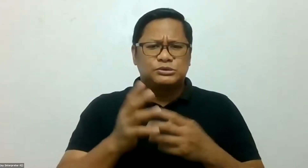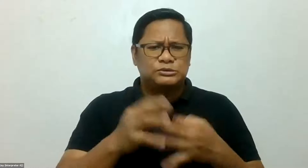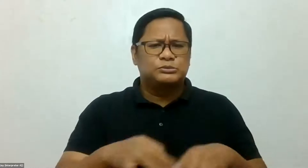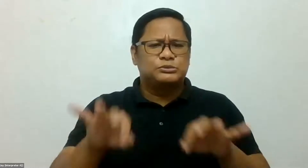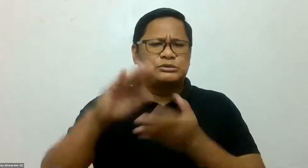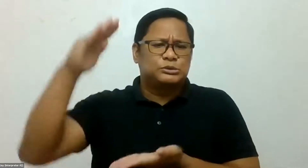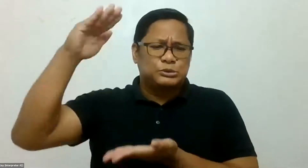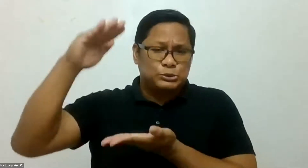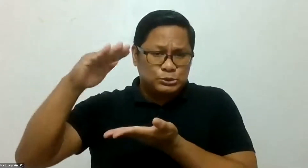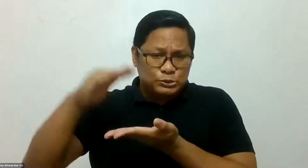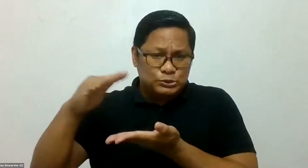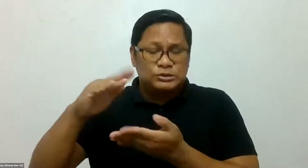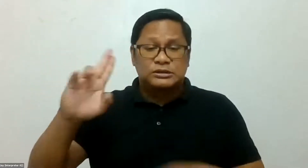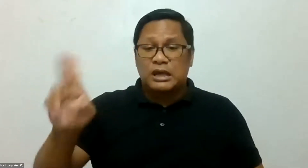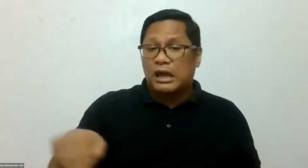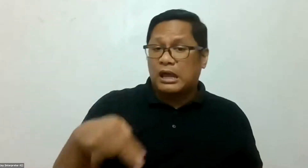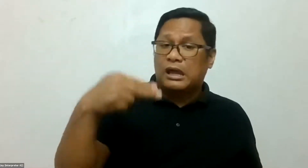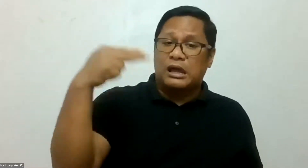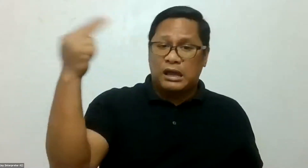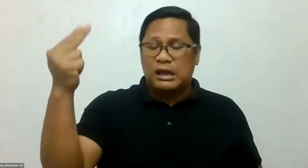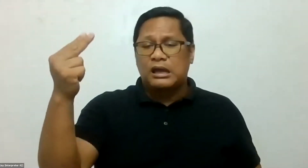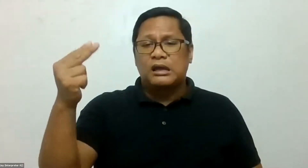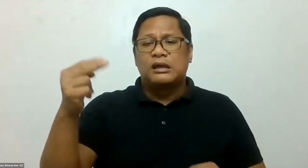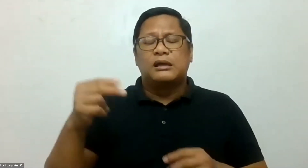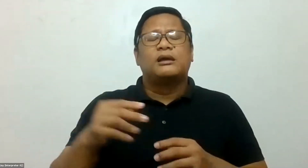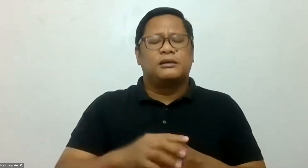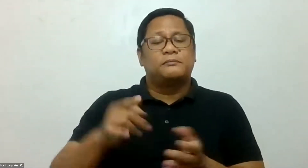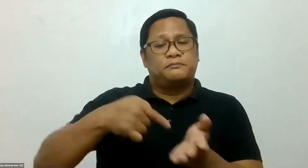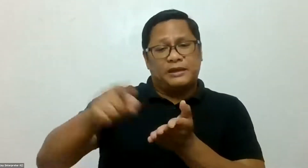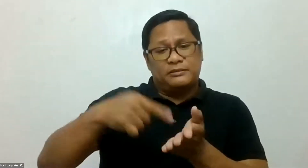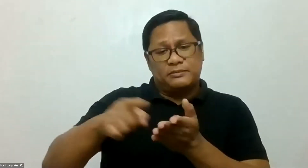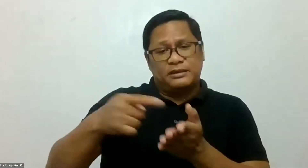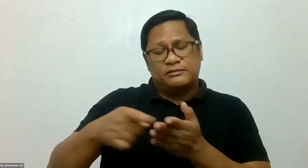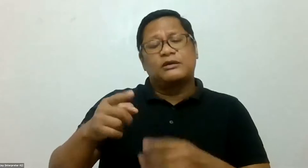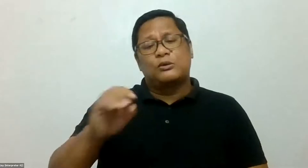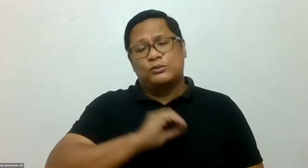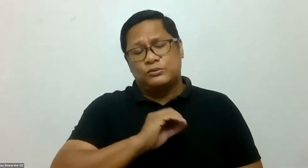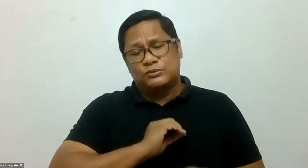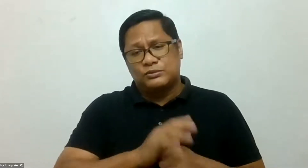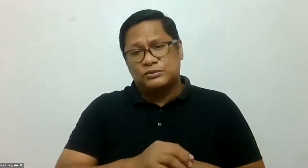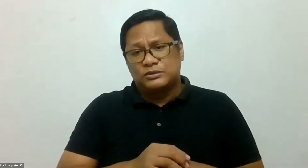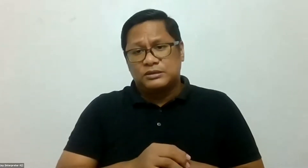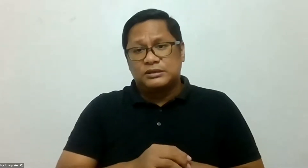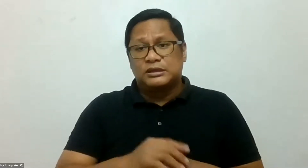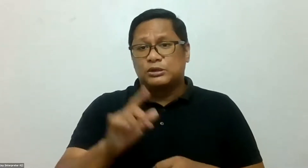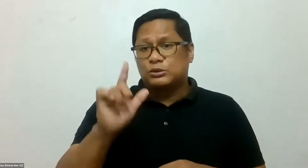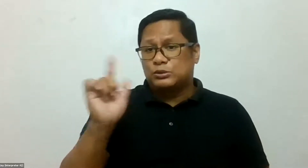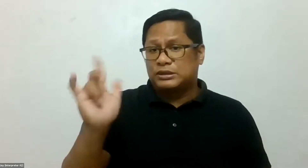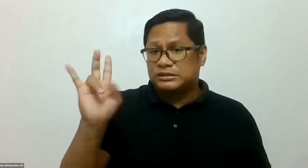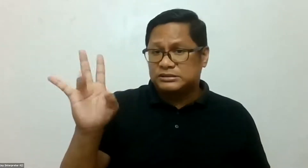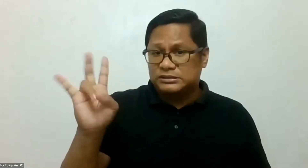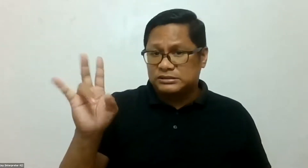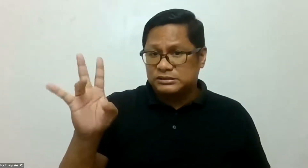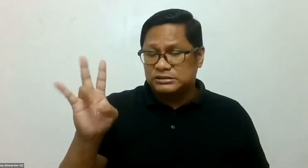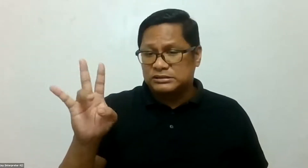reduce the high out-of-pocket expenditure for health. In 2017,